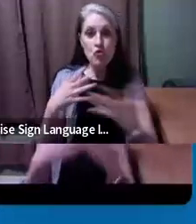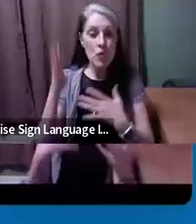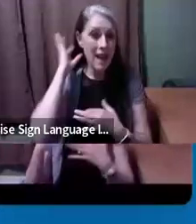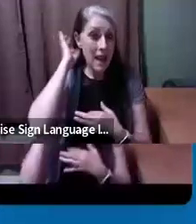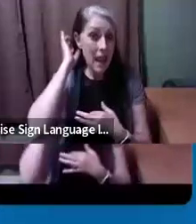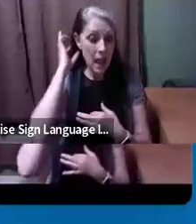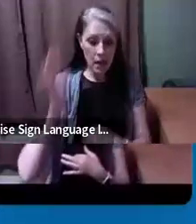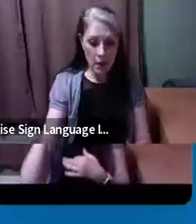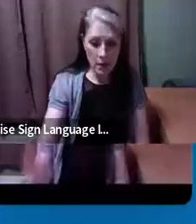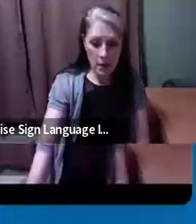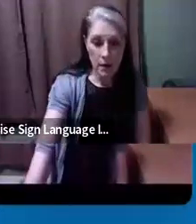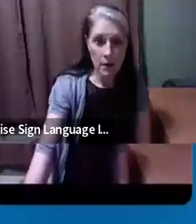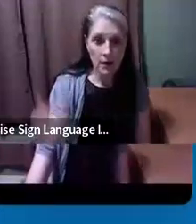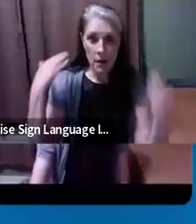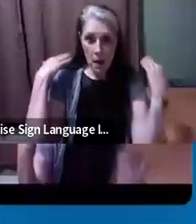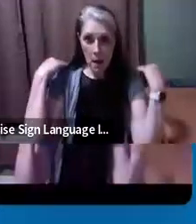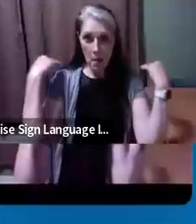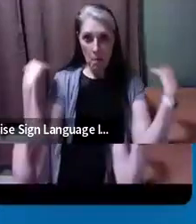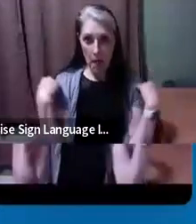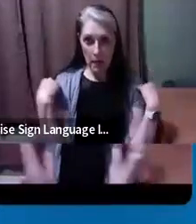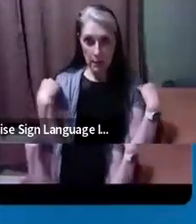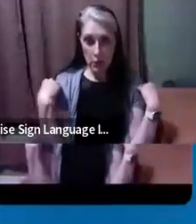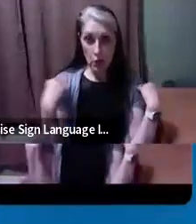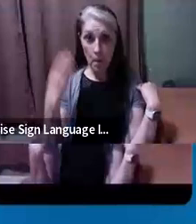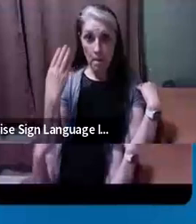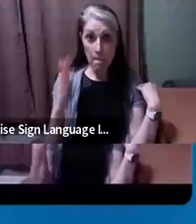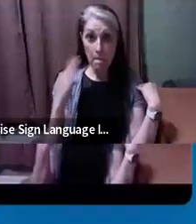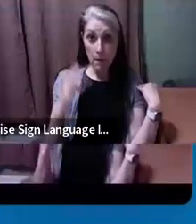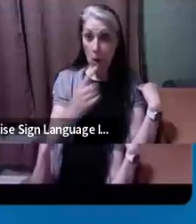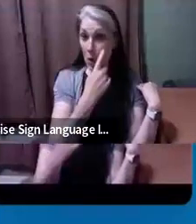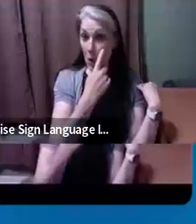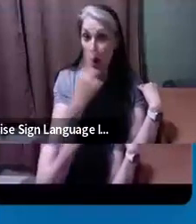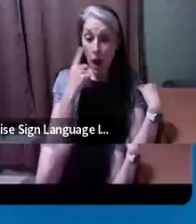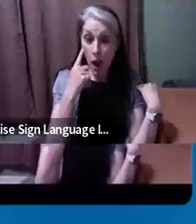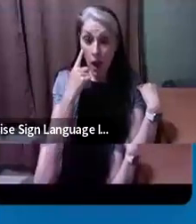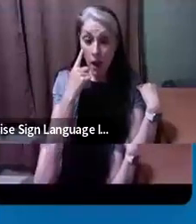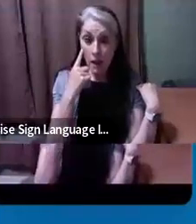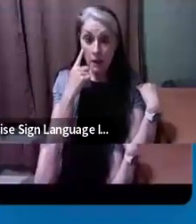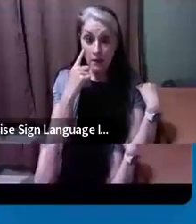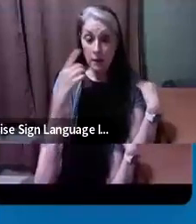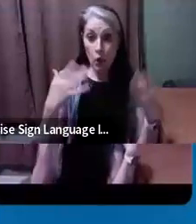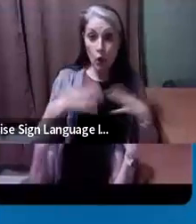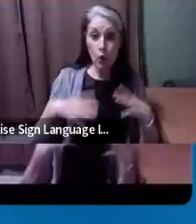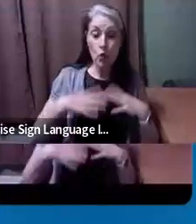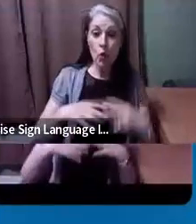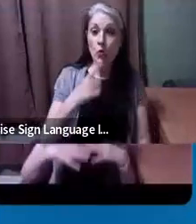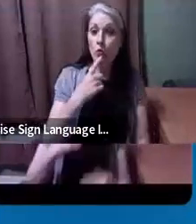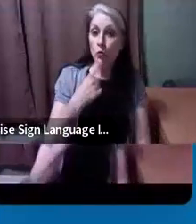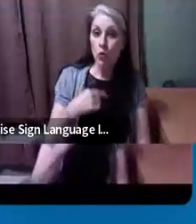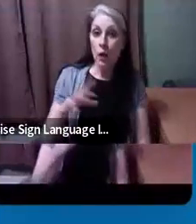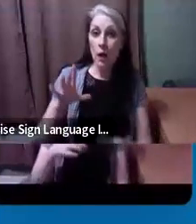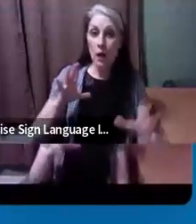is past my shoulders, blue eyes. I'm wearing a red